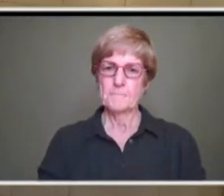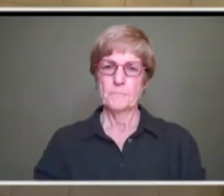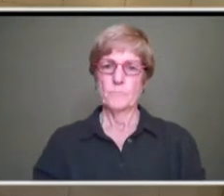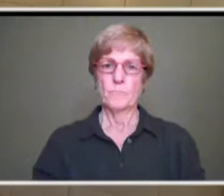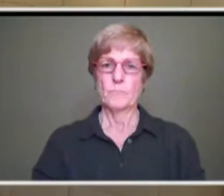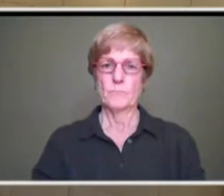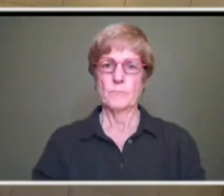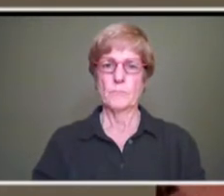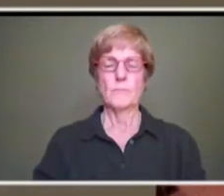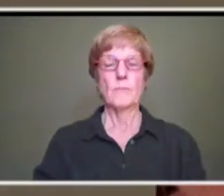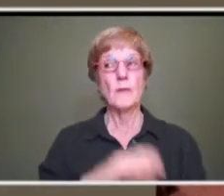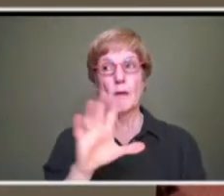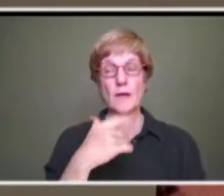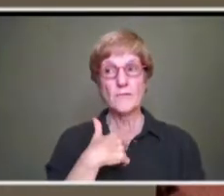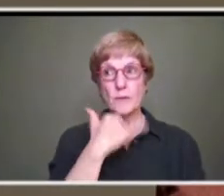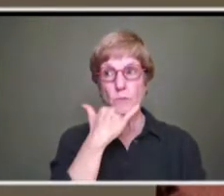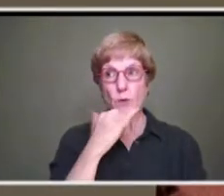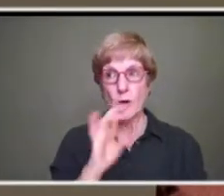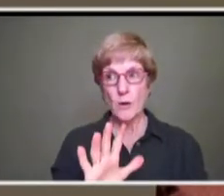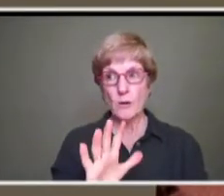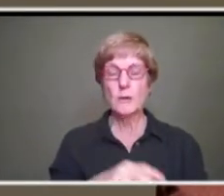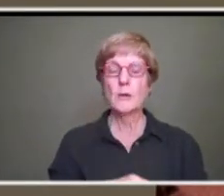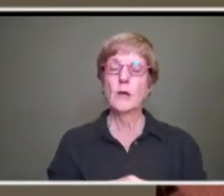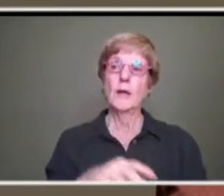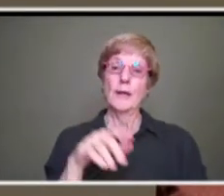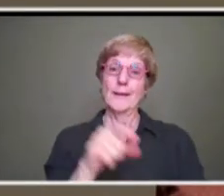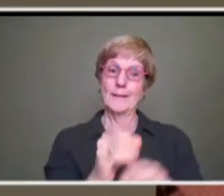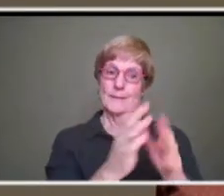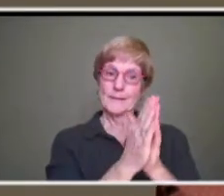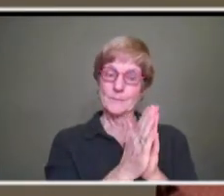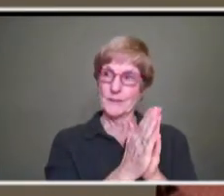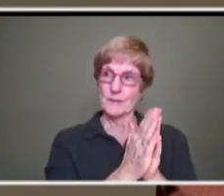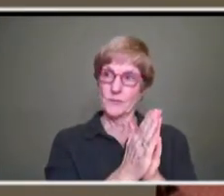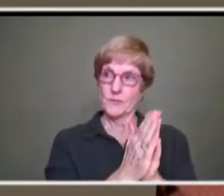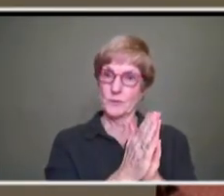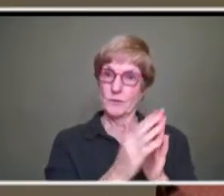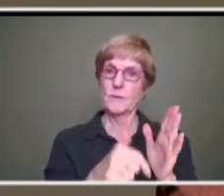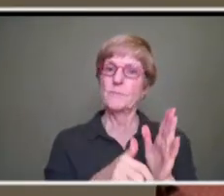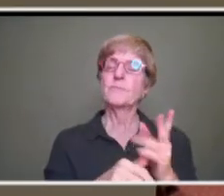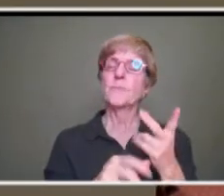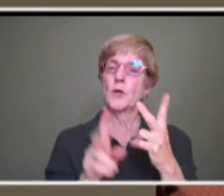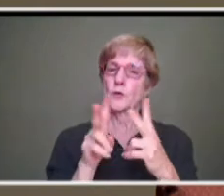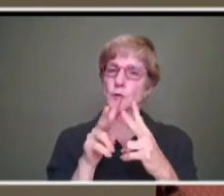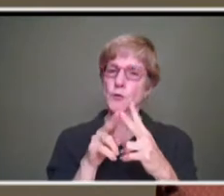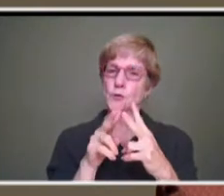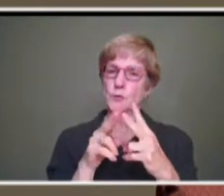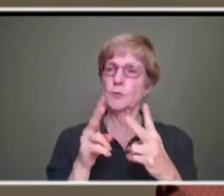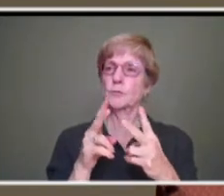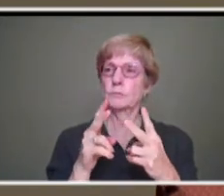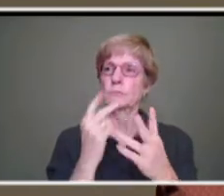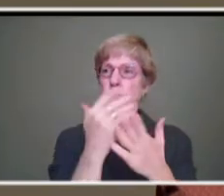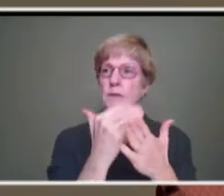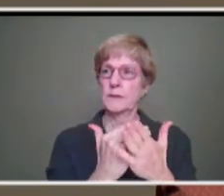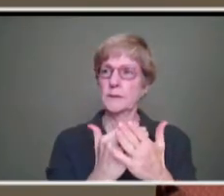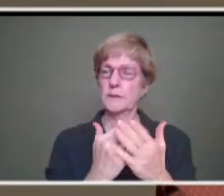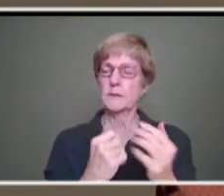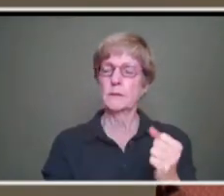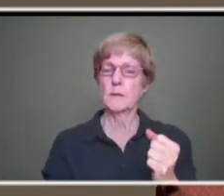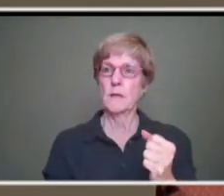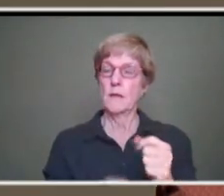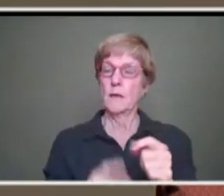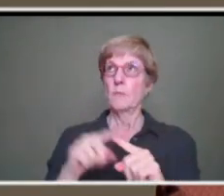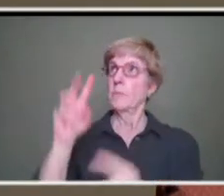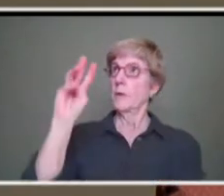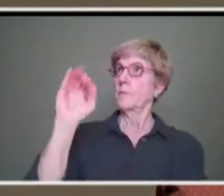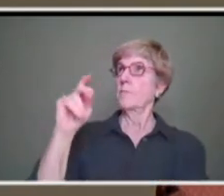and correct me where I'm wrong if in our petition um there are two petitions that are listed but according to the map